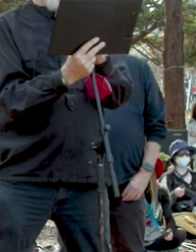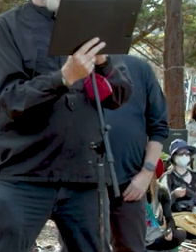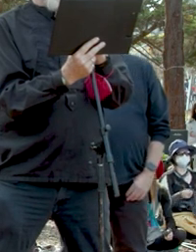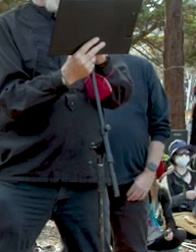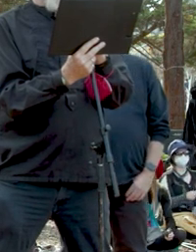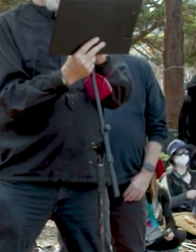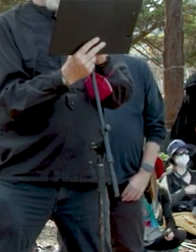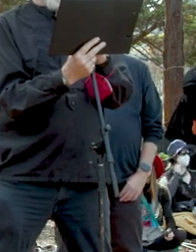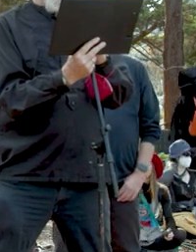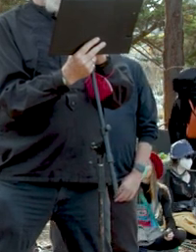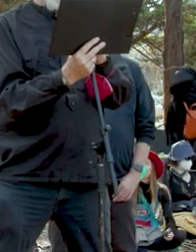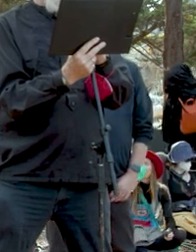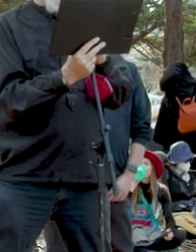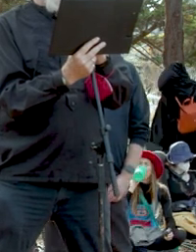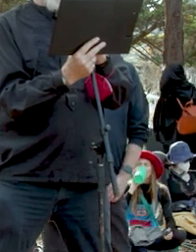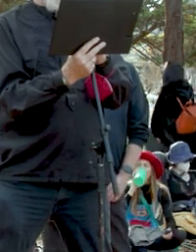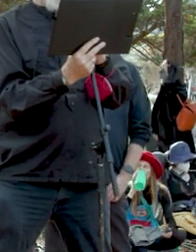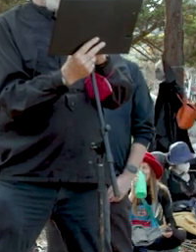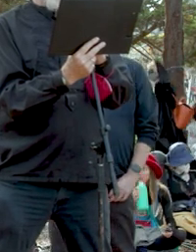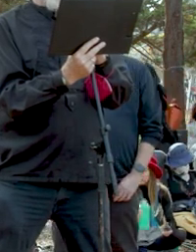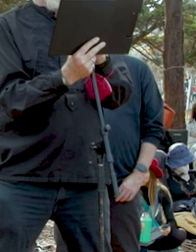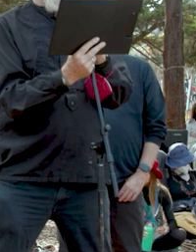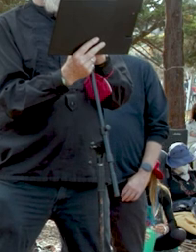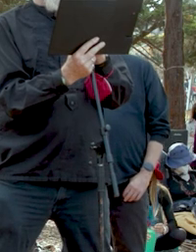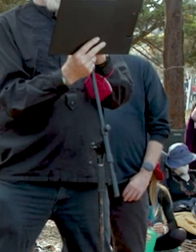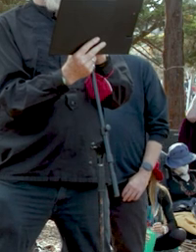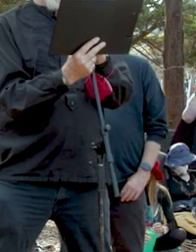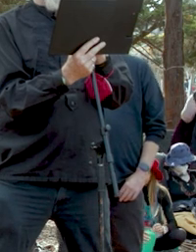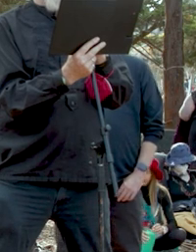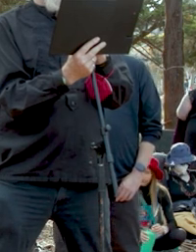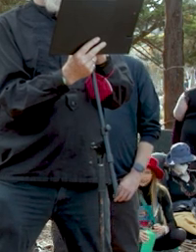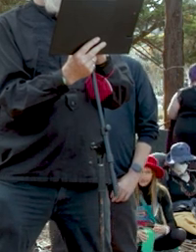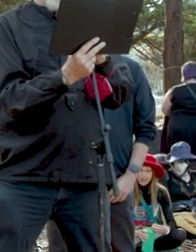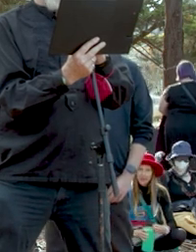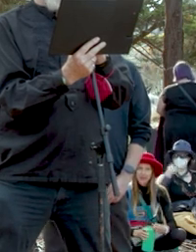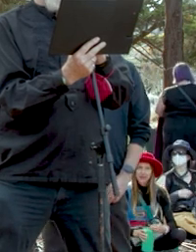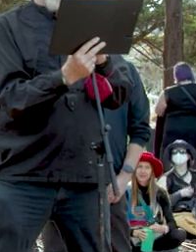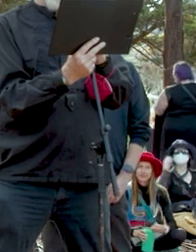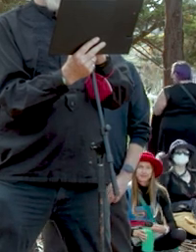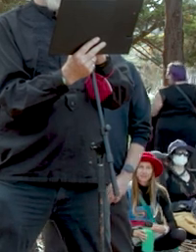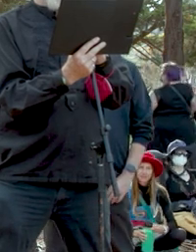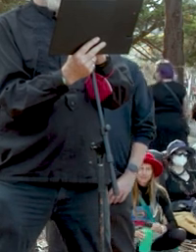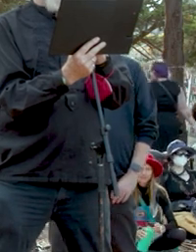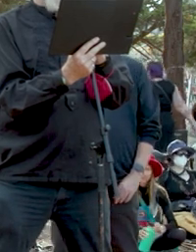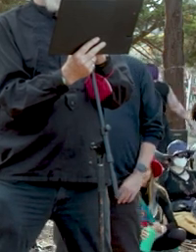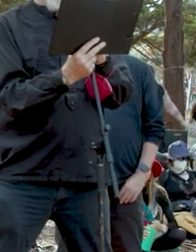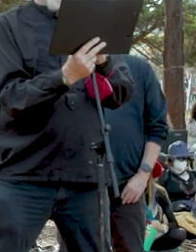Potter. Stive Homnick. Susan Gail